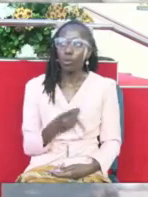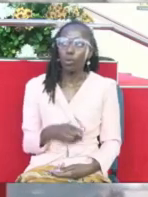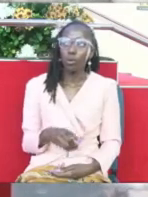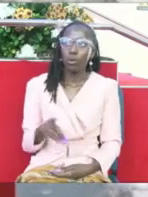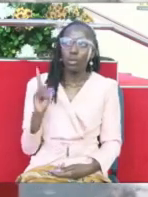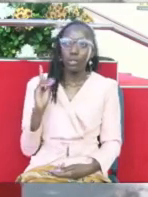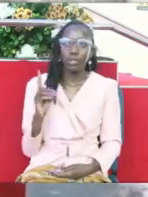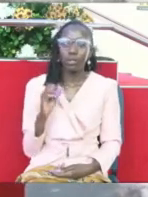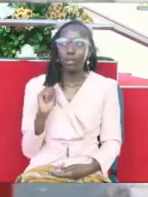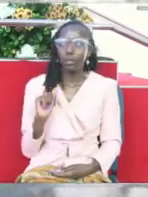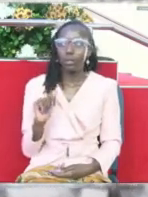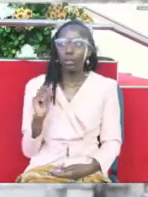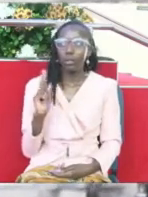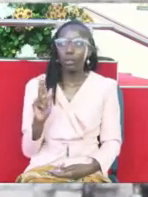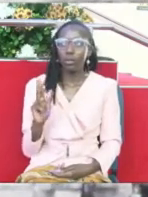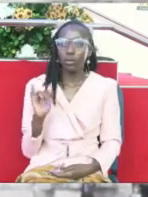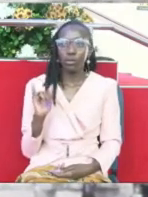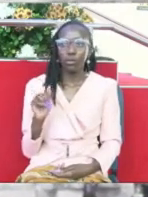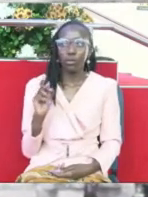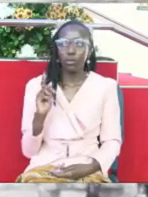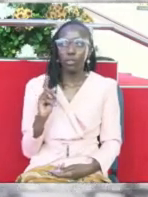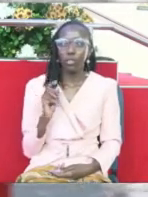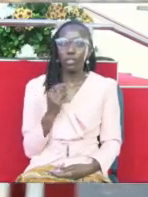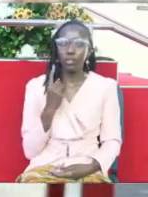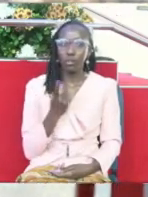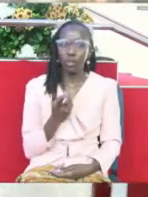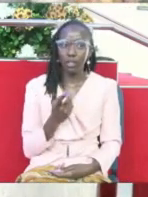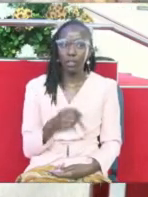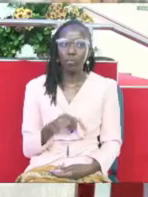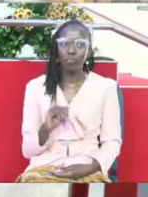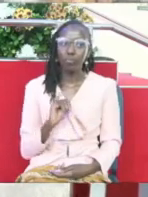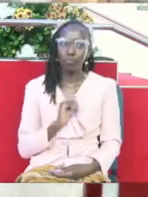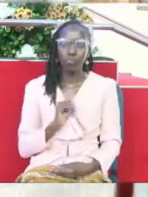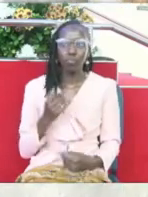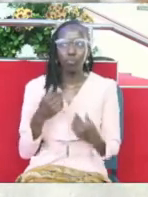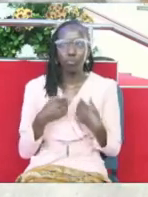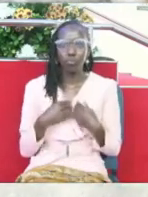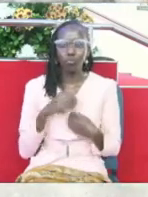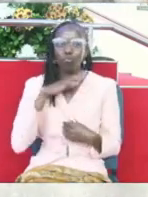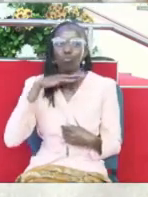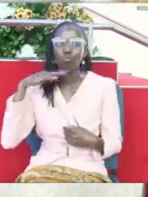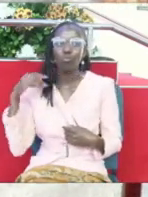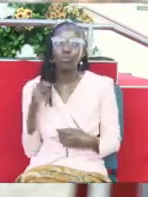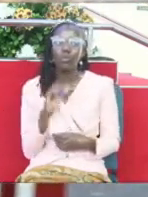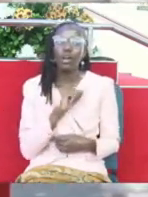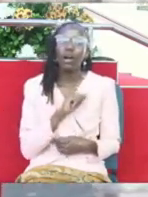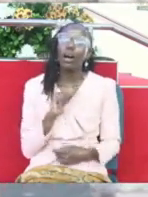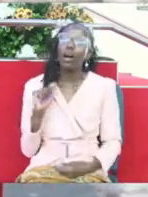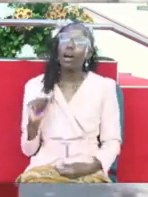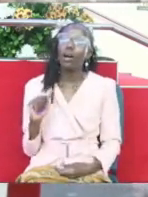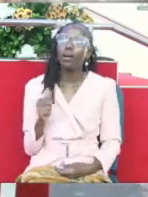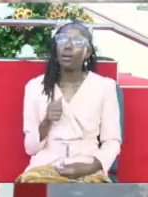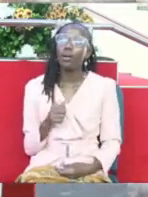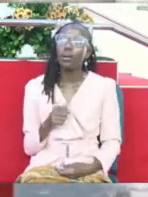bear, nimemua dubu, and I have killed a lion, nimemua simba. And maybe that was the first time the family members were getting to know he had